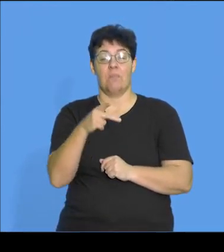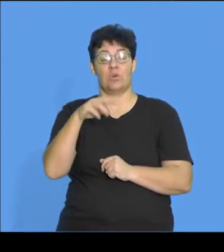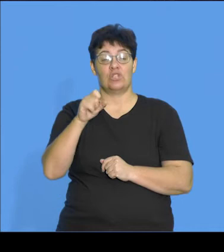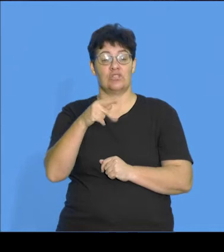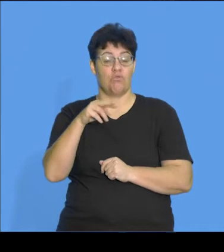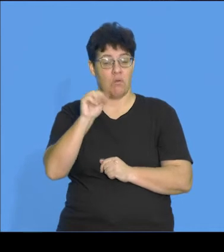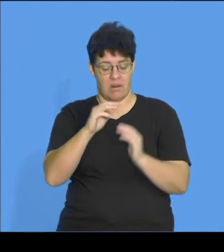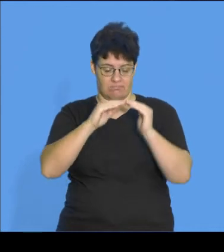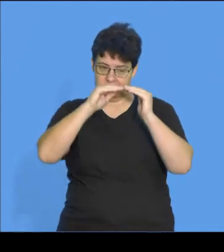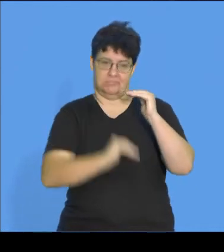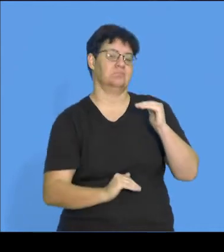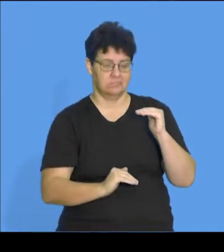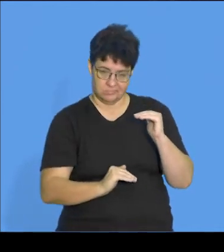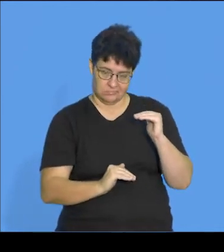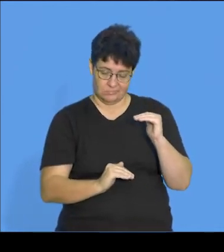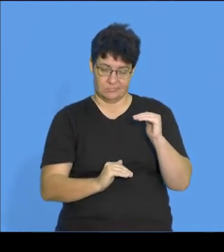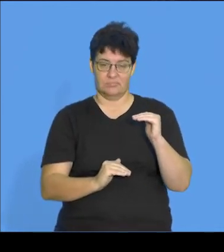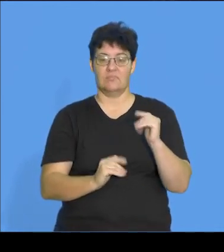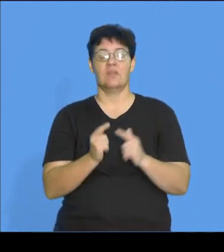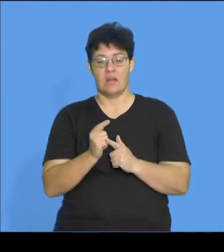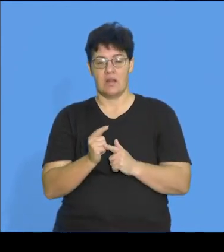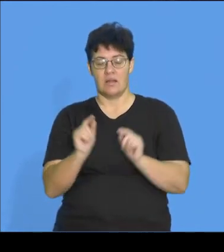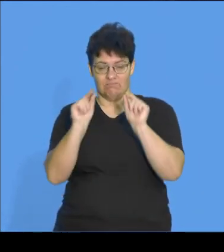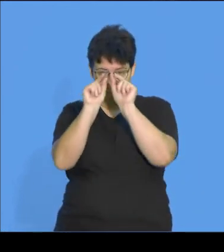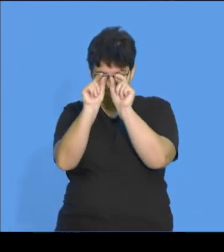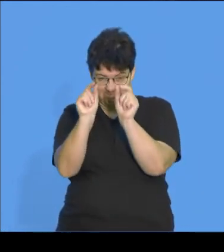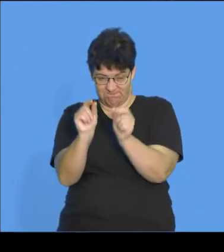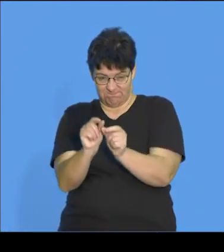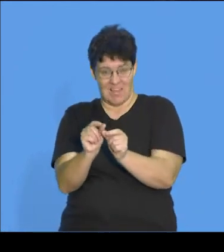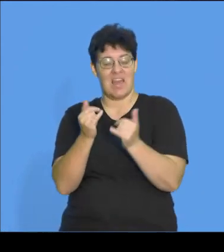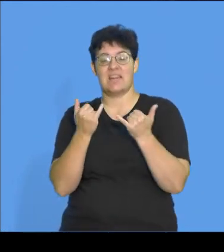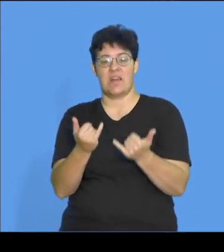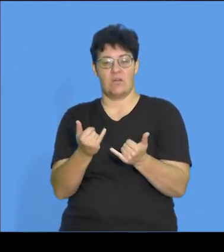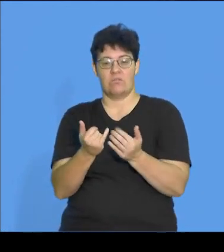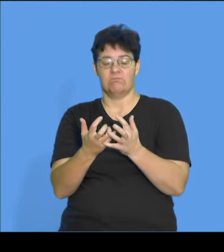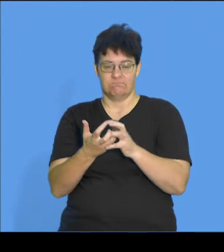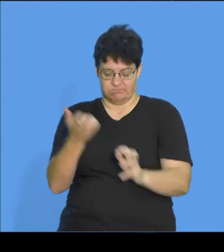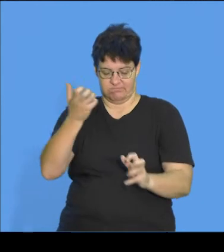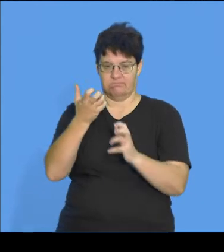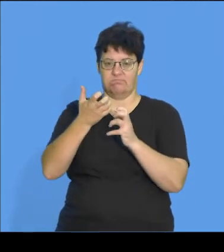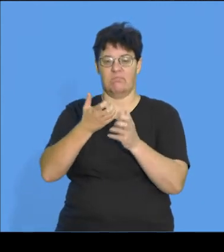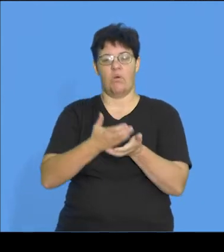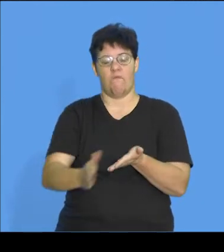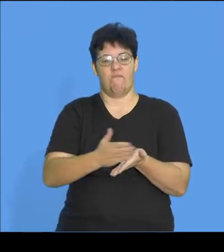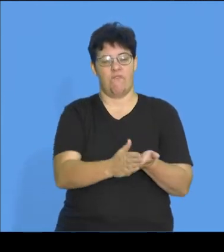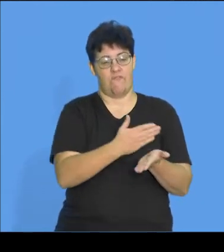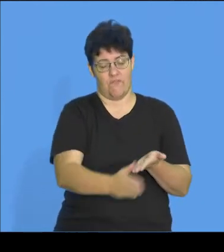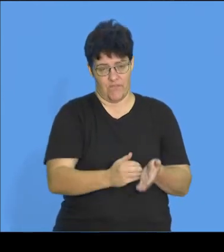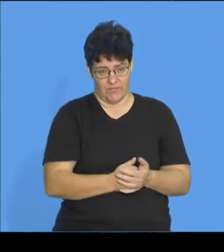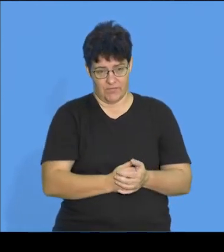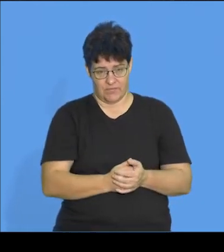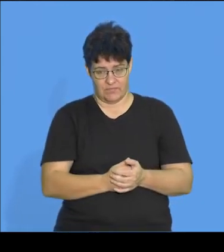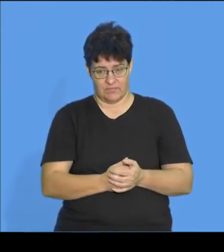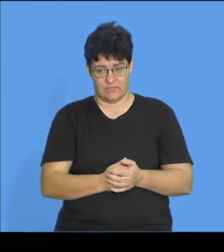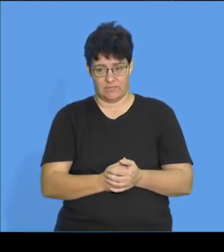radically decreases, and we say that the lining of the endometrium is now shredded away. This is then followed